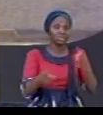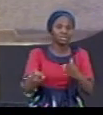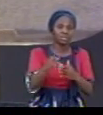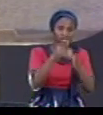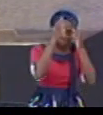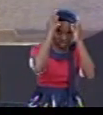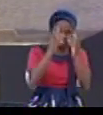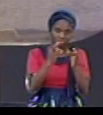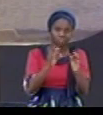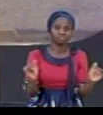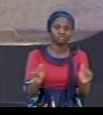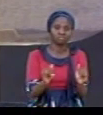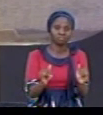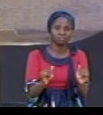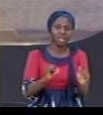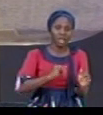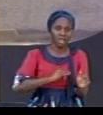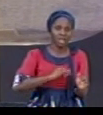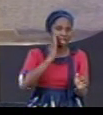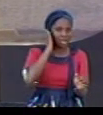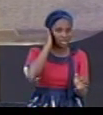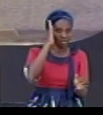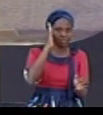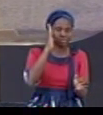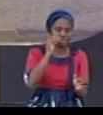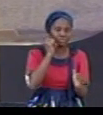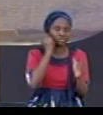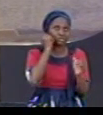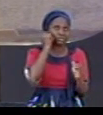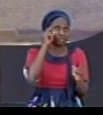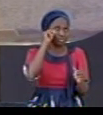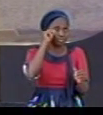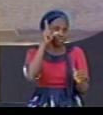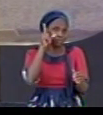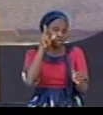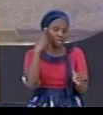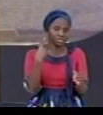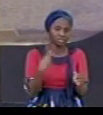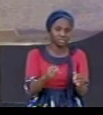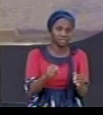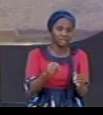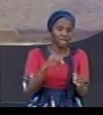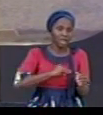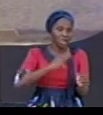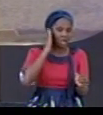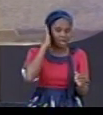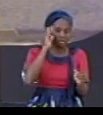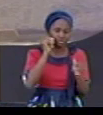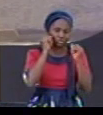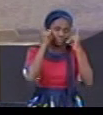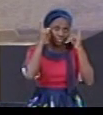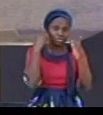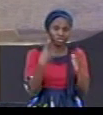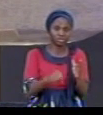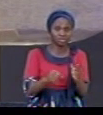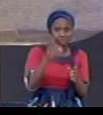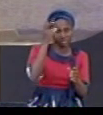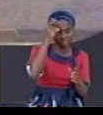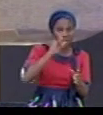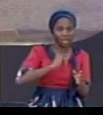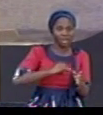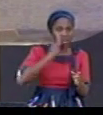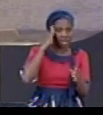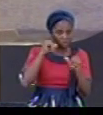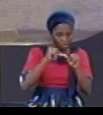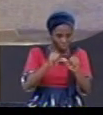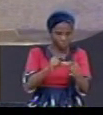the same, I'm going to surprise the devil. I'll keep on serving the Lord. All the same, I'm going to